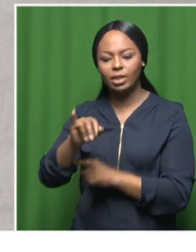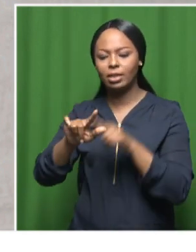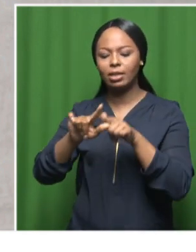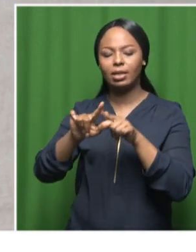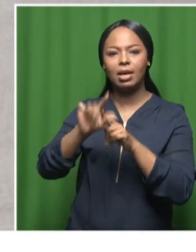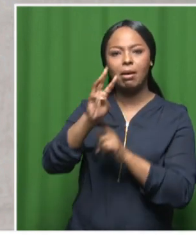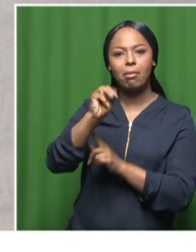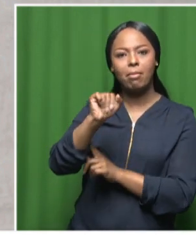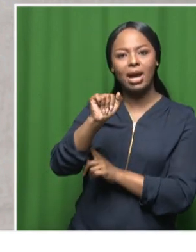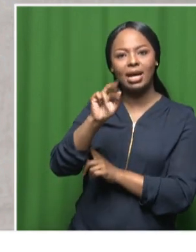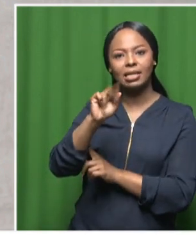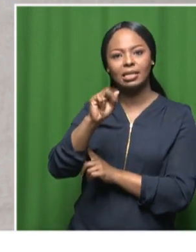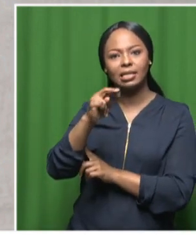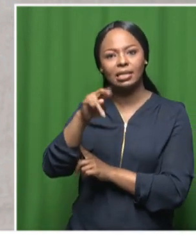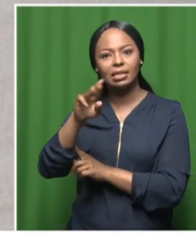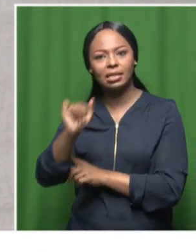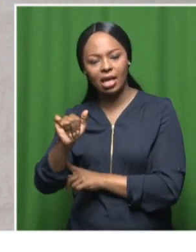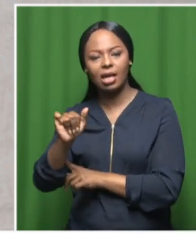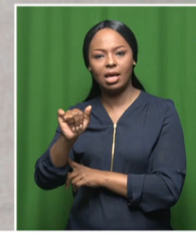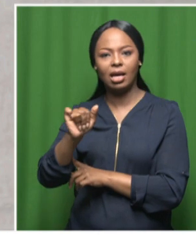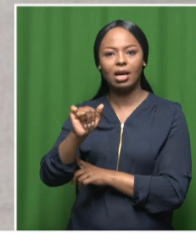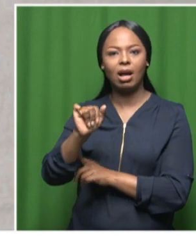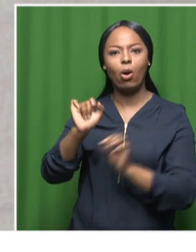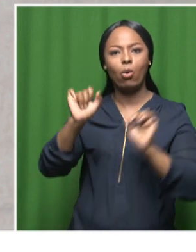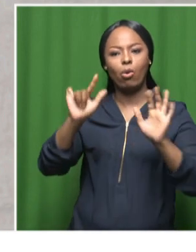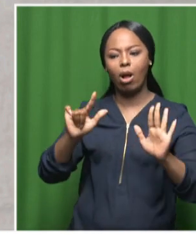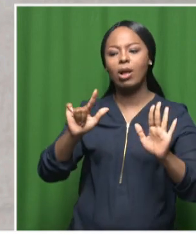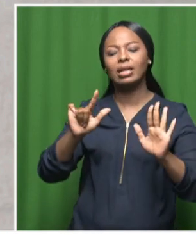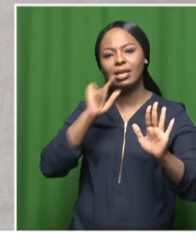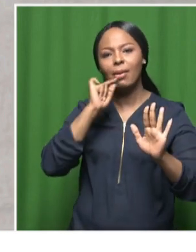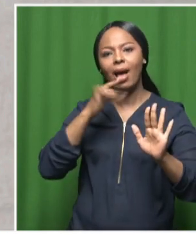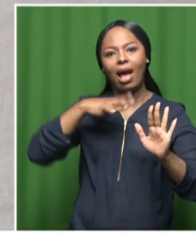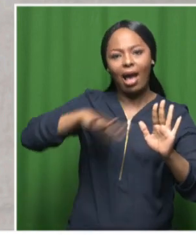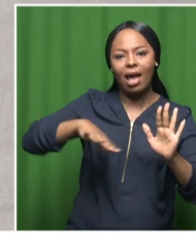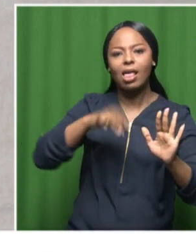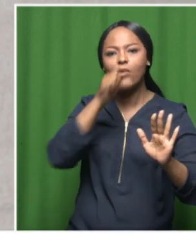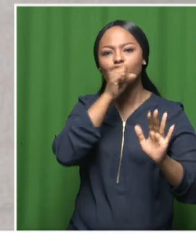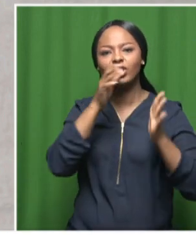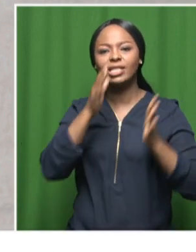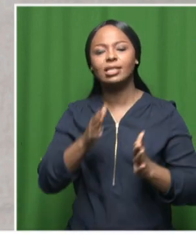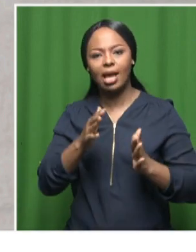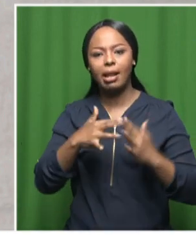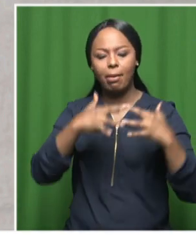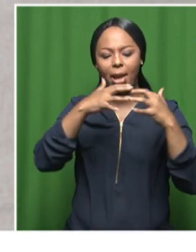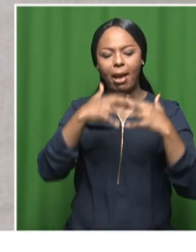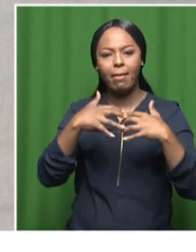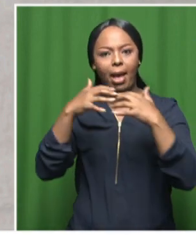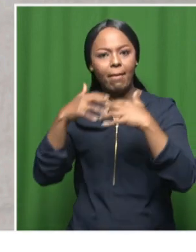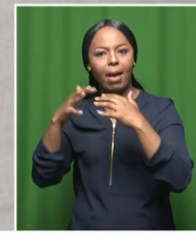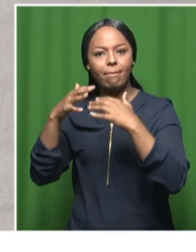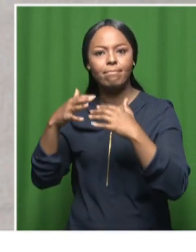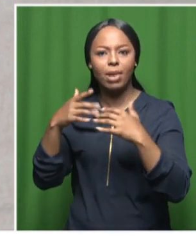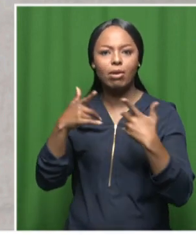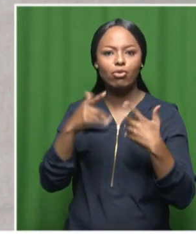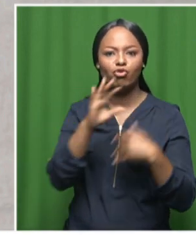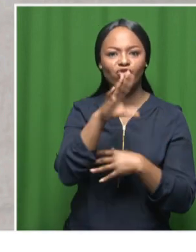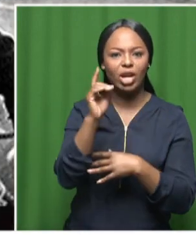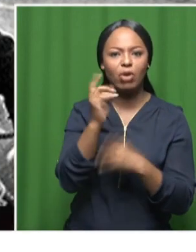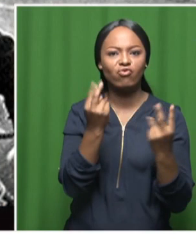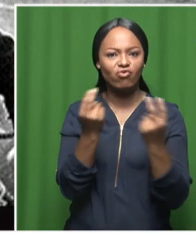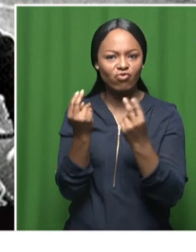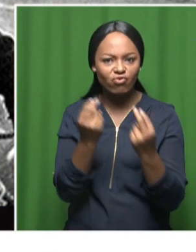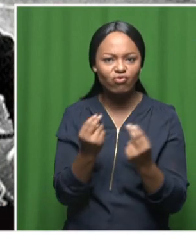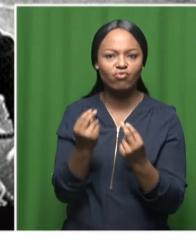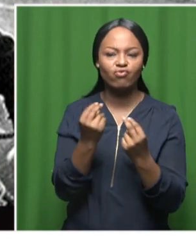Janchis, and all these musicians who this year have really been on the playlist of a lot